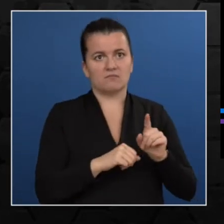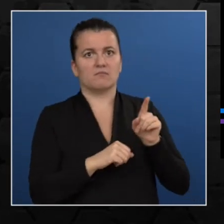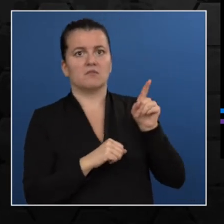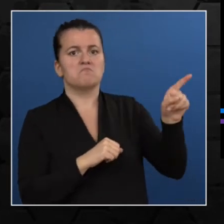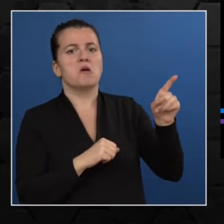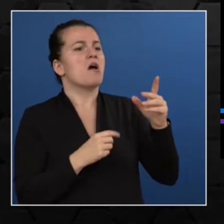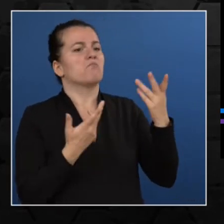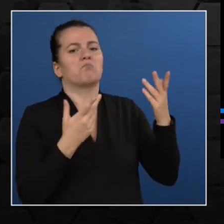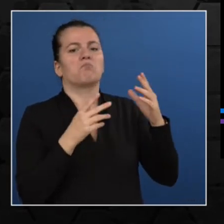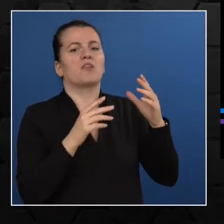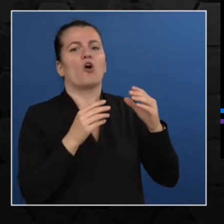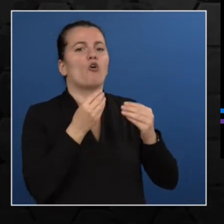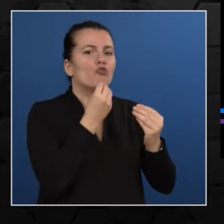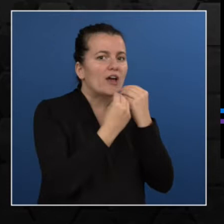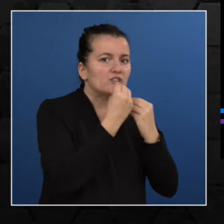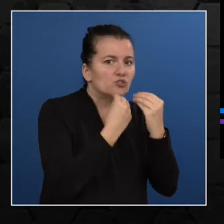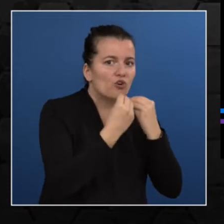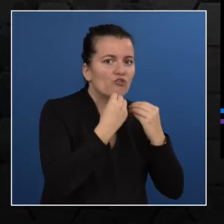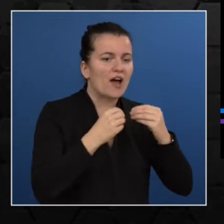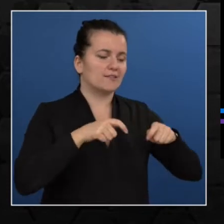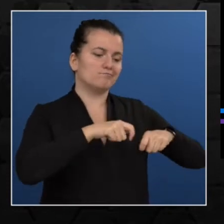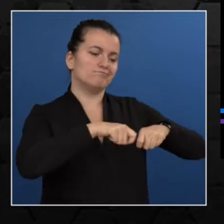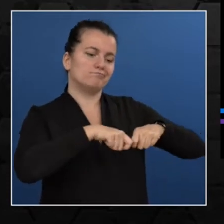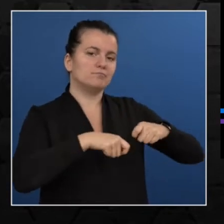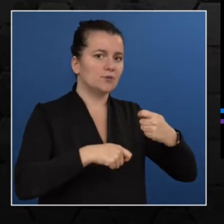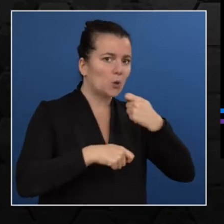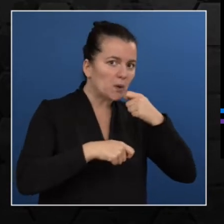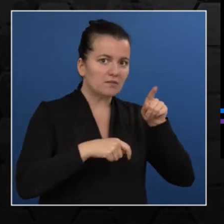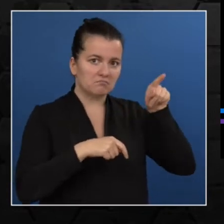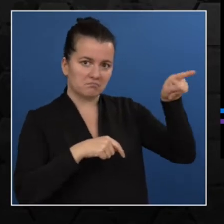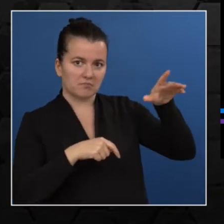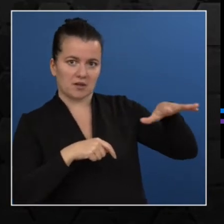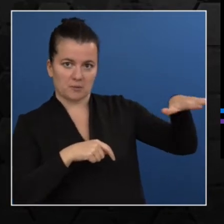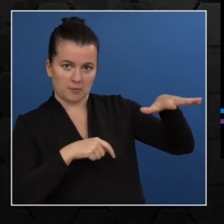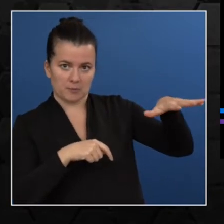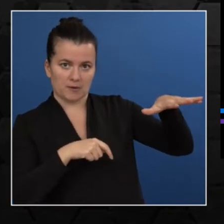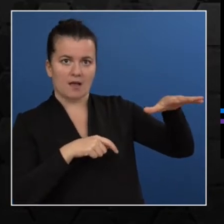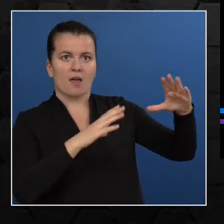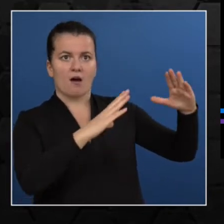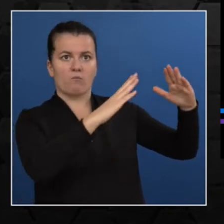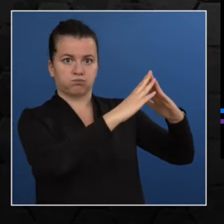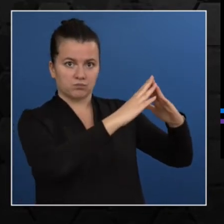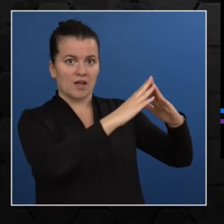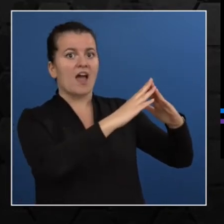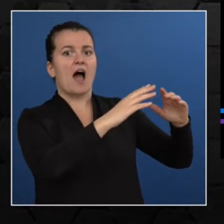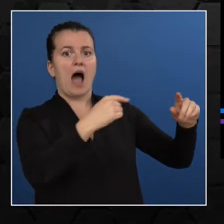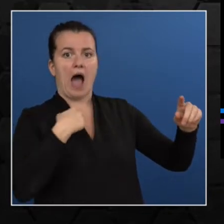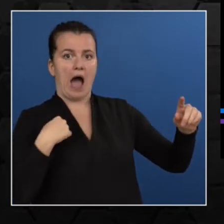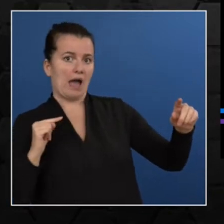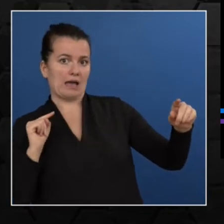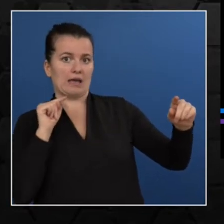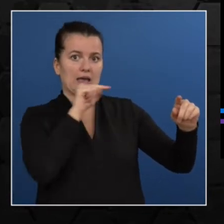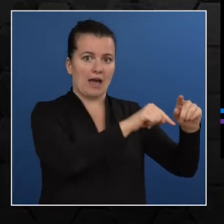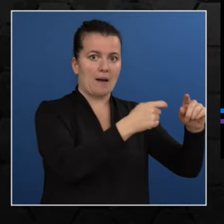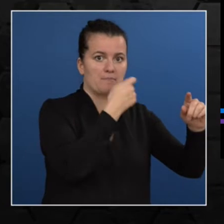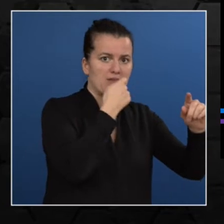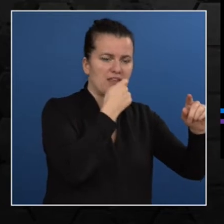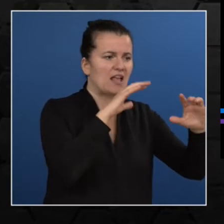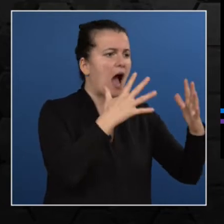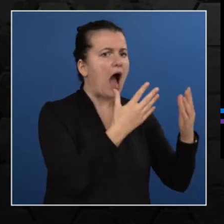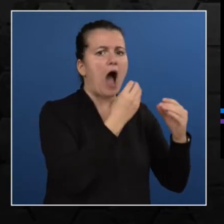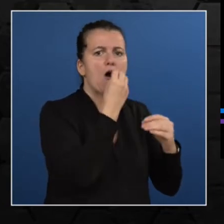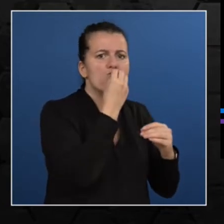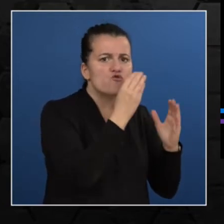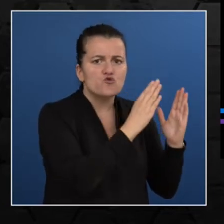you want to eat. All you concern is just your food and for you eating. How your food is being made, what